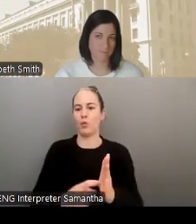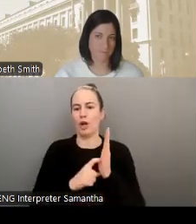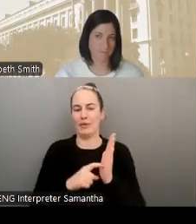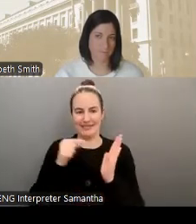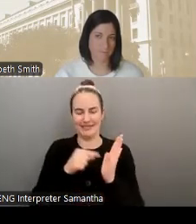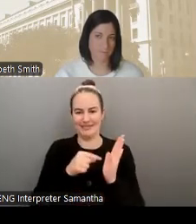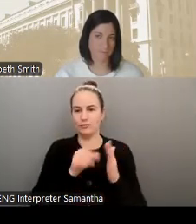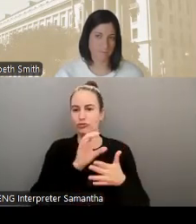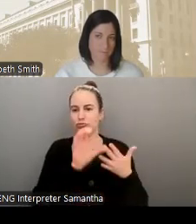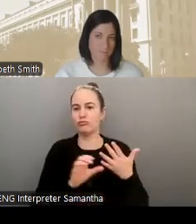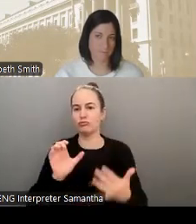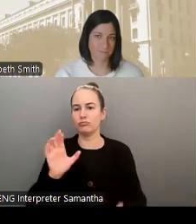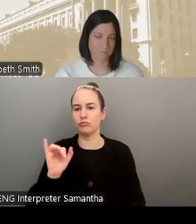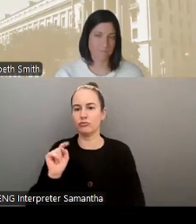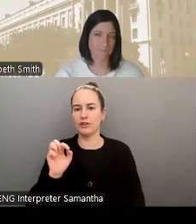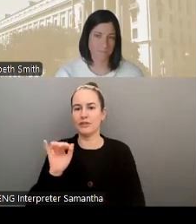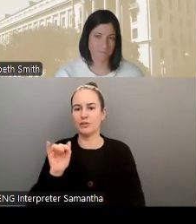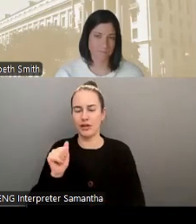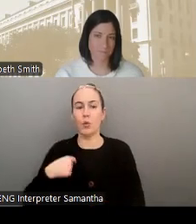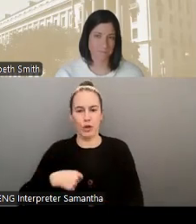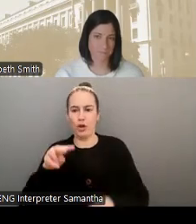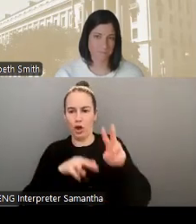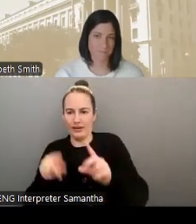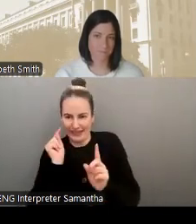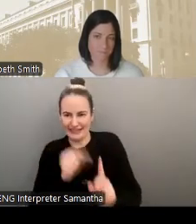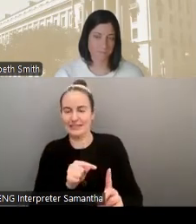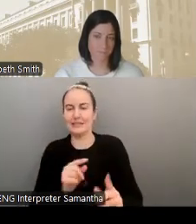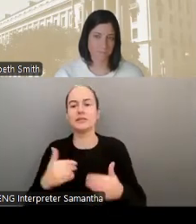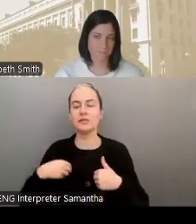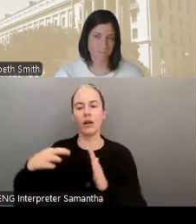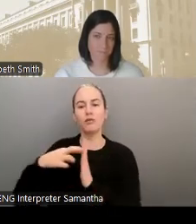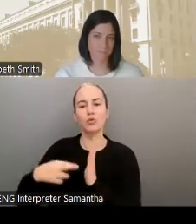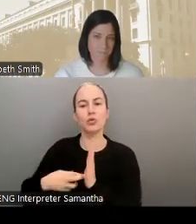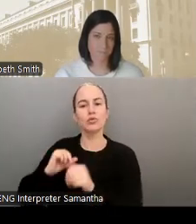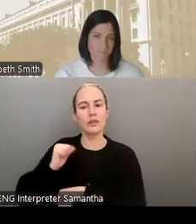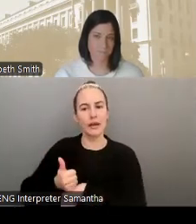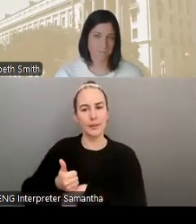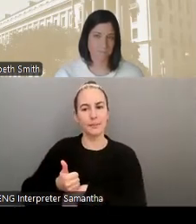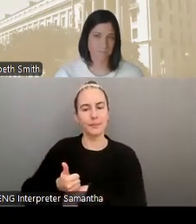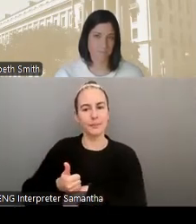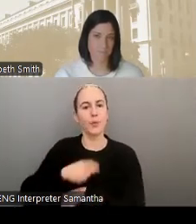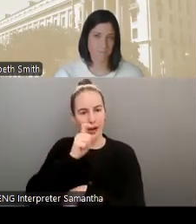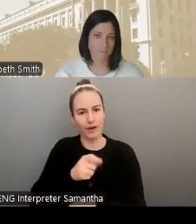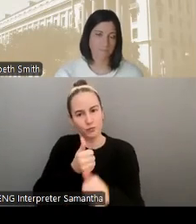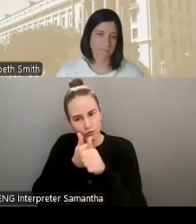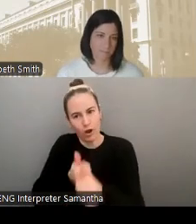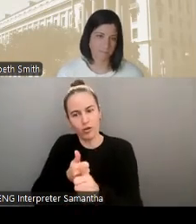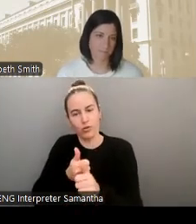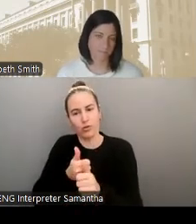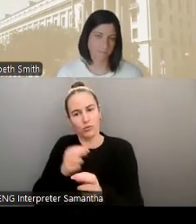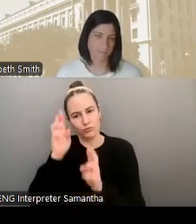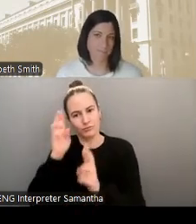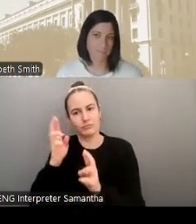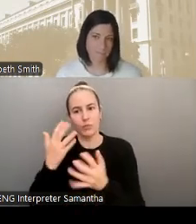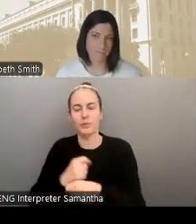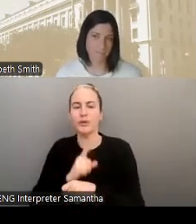is what we are auditing against. We have these rules that you're asked to, required to follow, and we want to make sure we're ensuring compliance. So